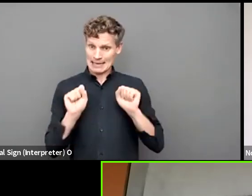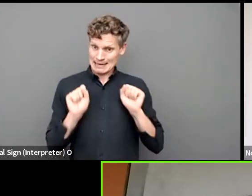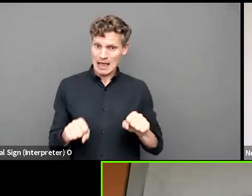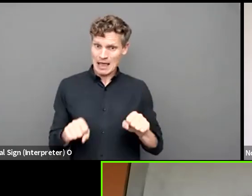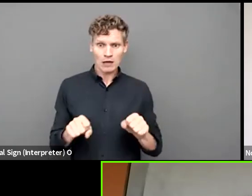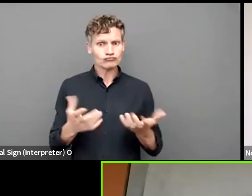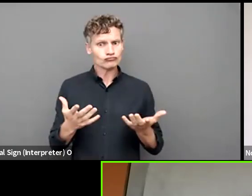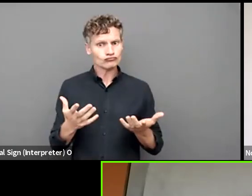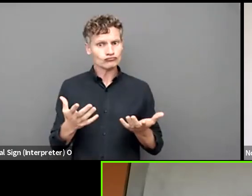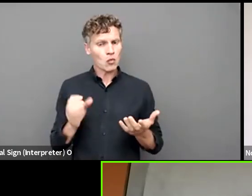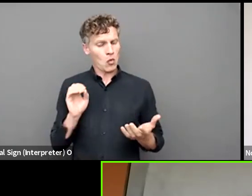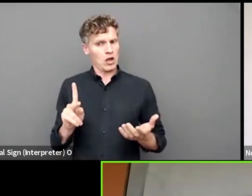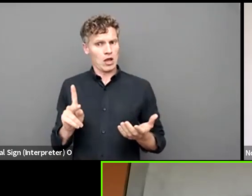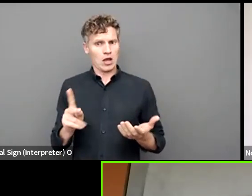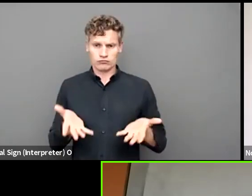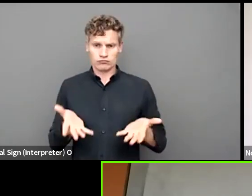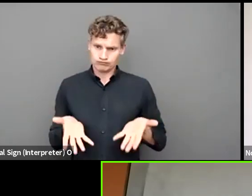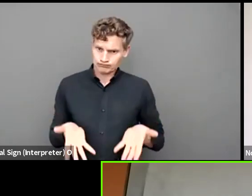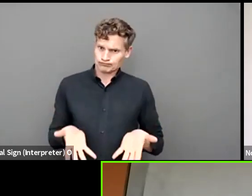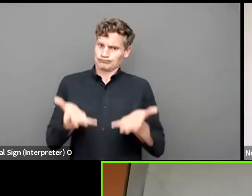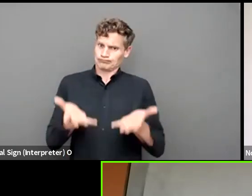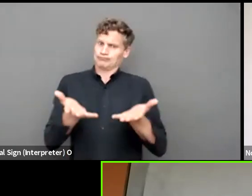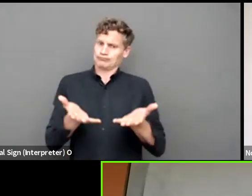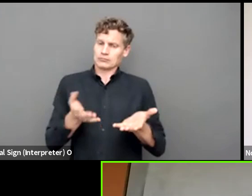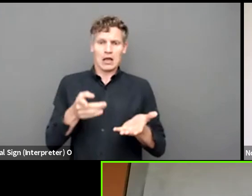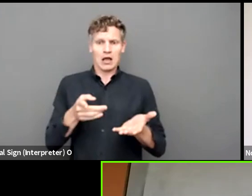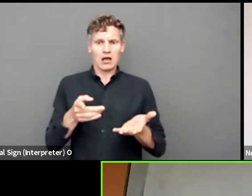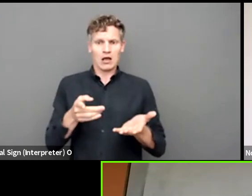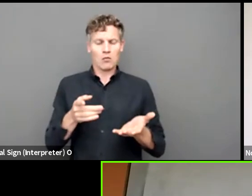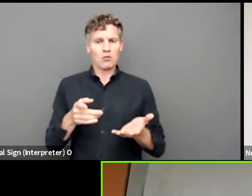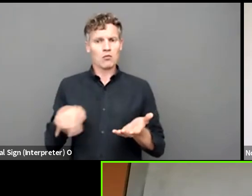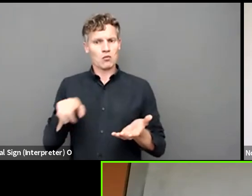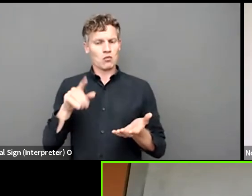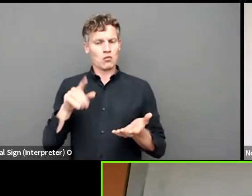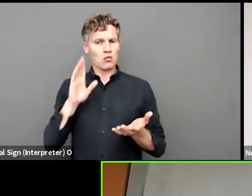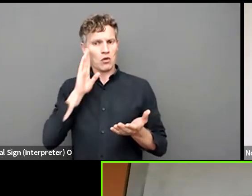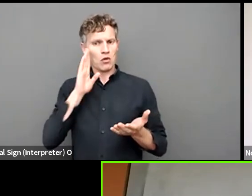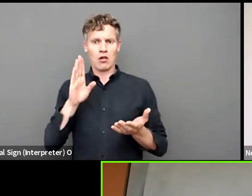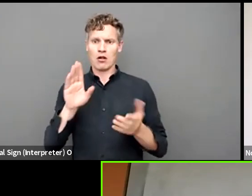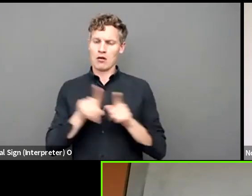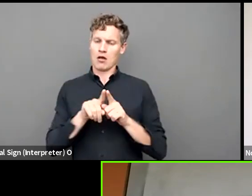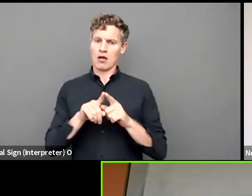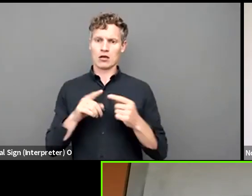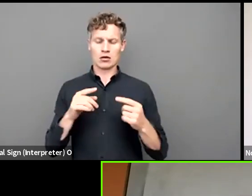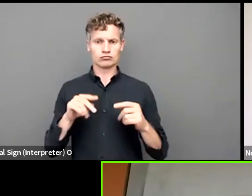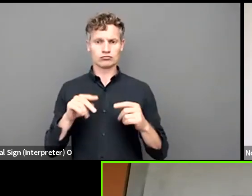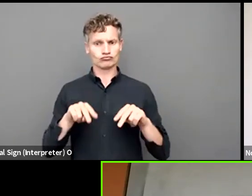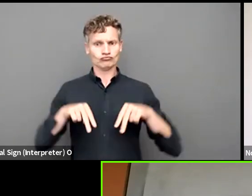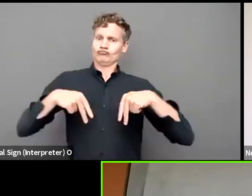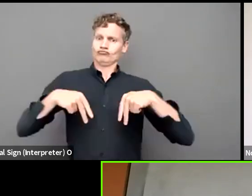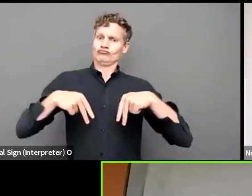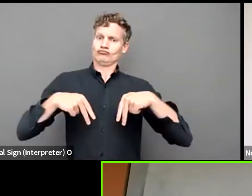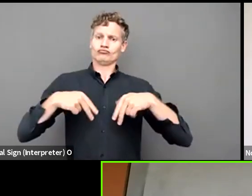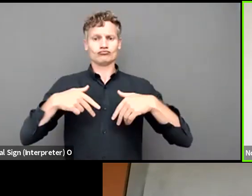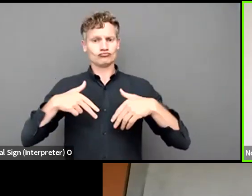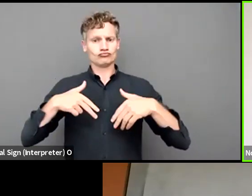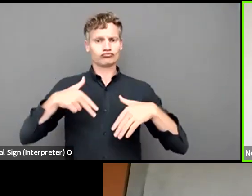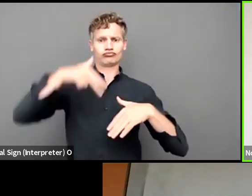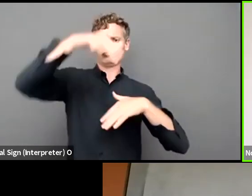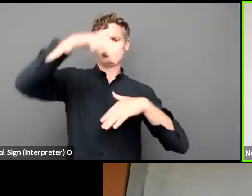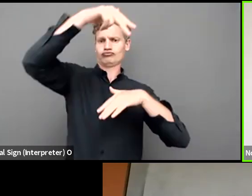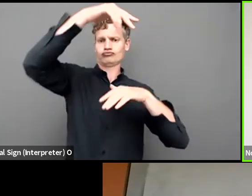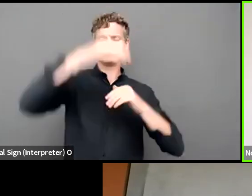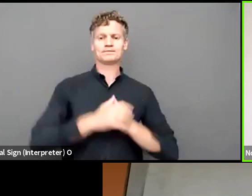champions of those who dare to be that difference, I think that's also something we can all be more aware of. Kristin, I think